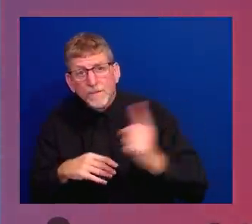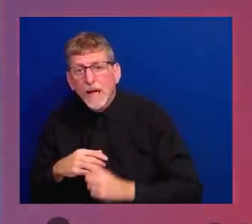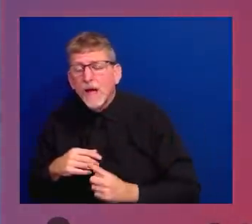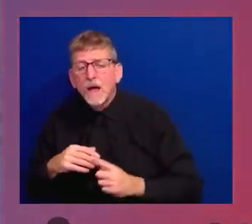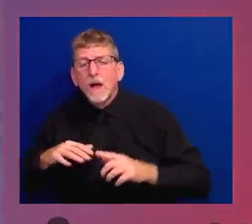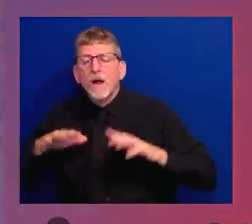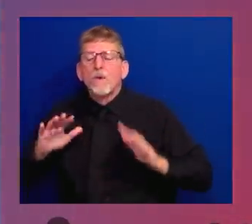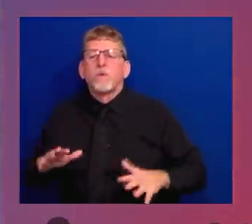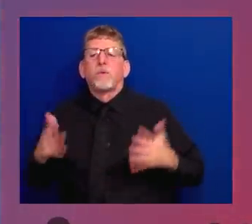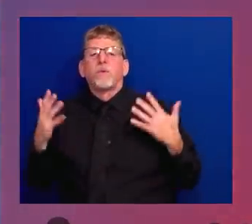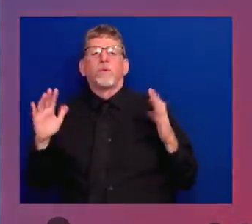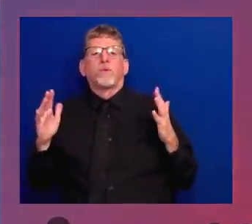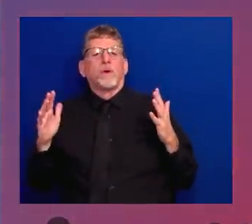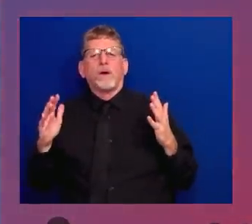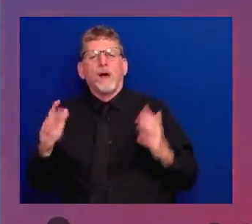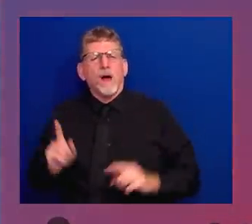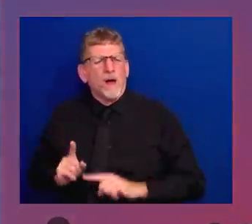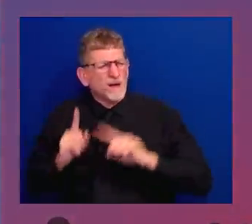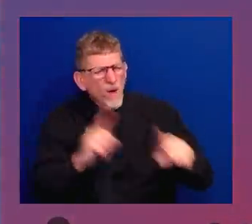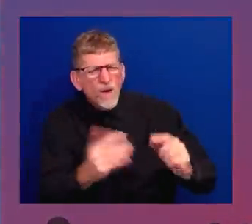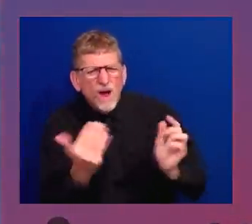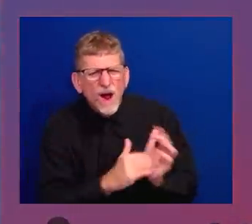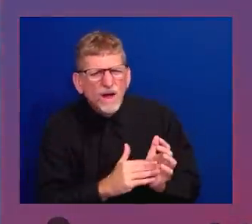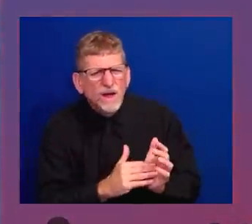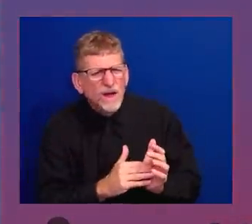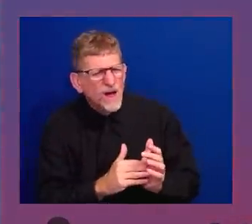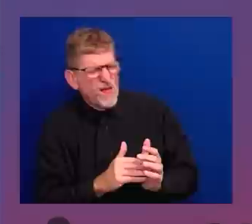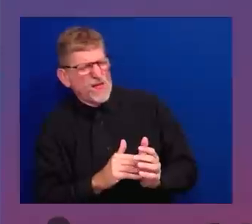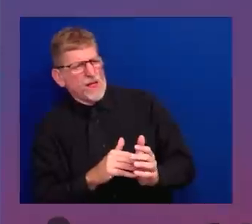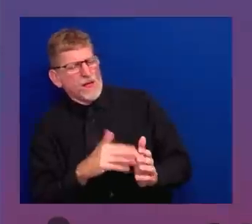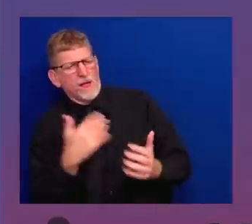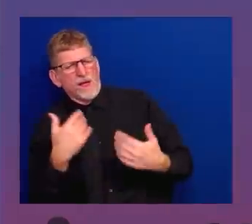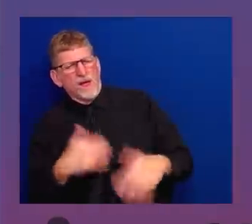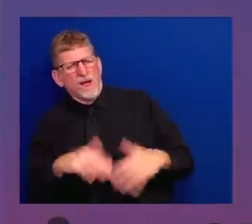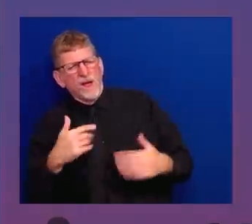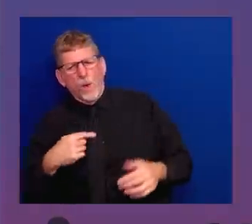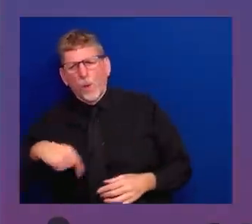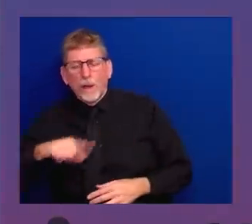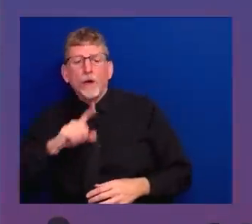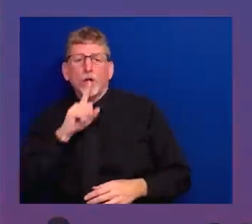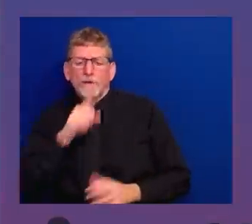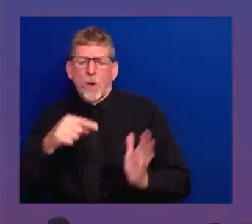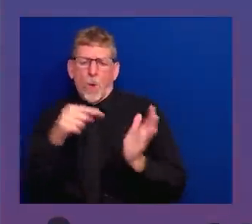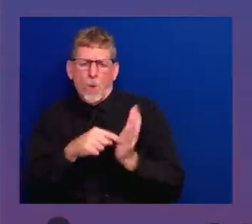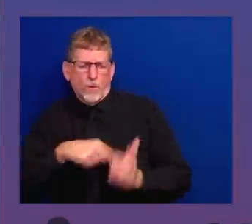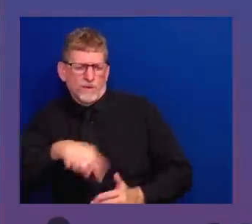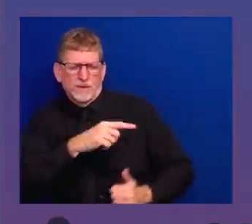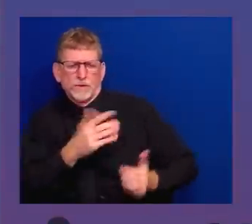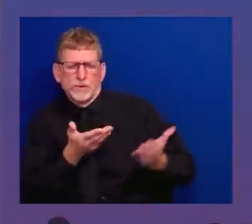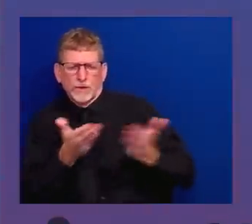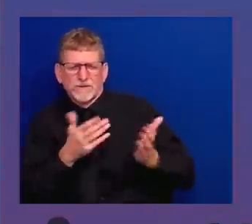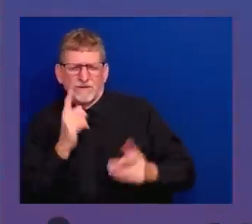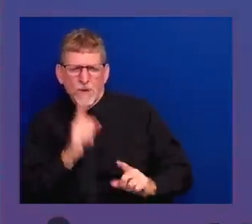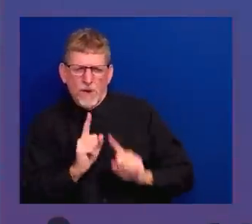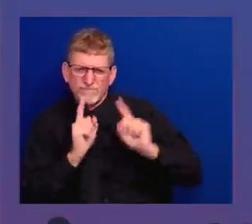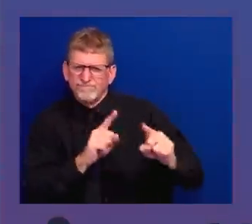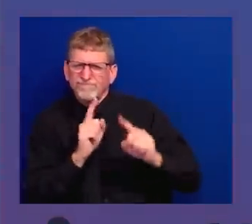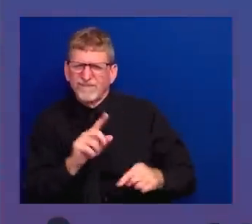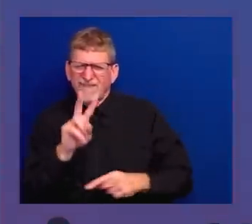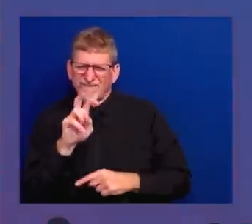you. We owe you all, every veteran in here and every family member of veterans.